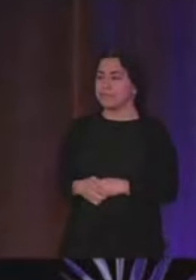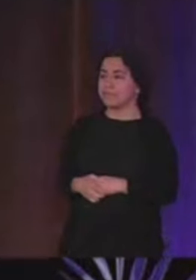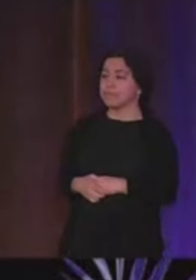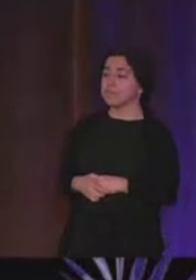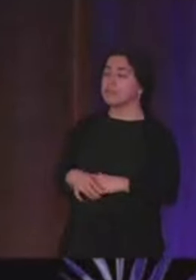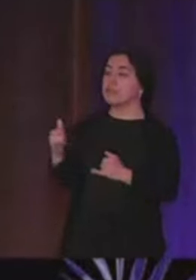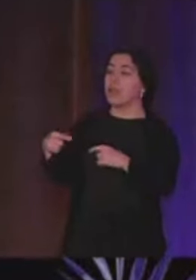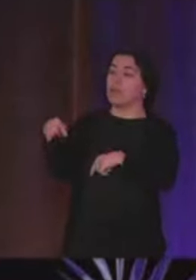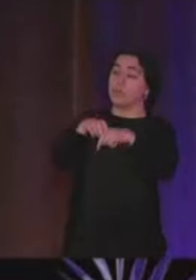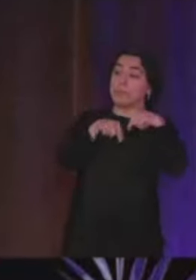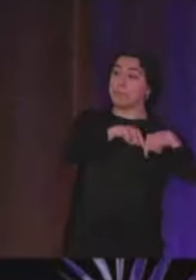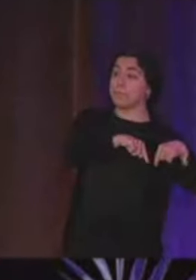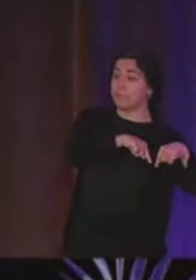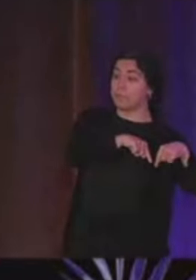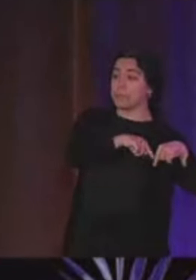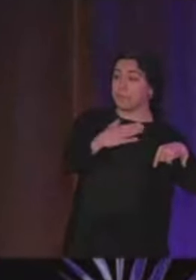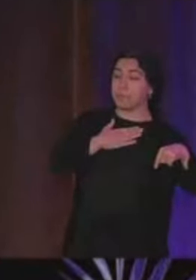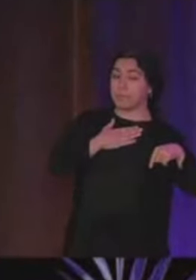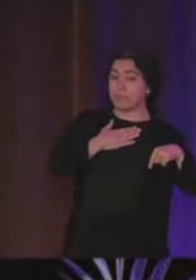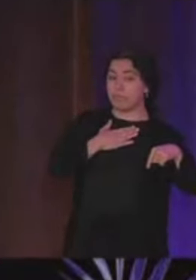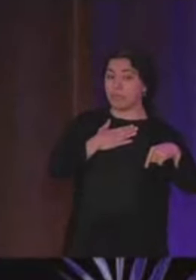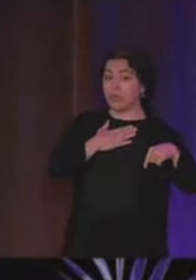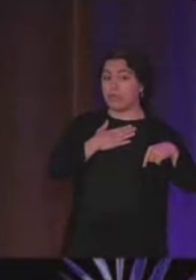Let's go back to my